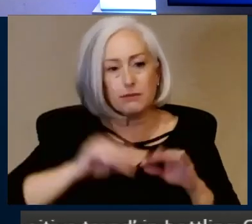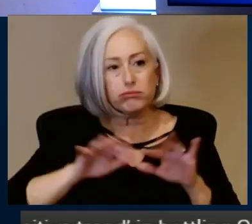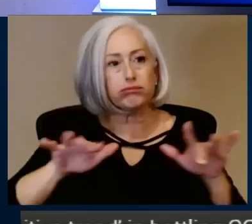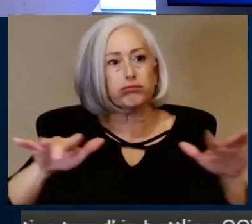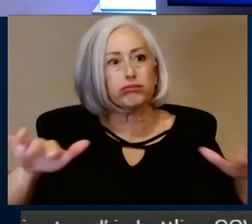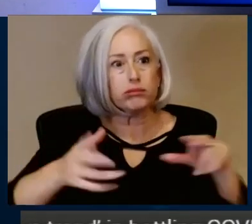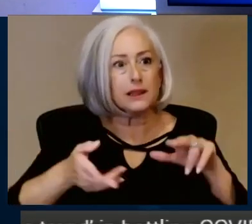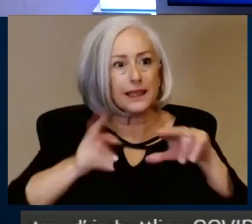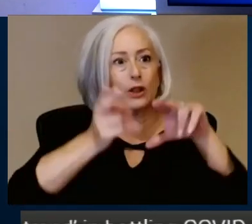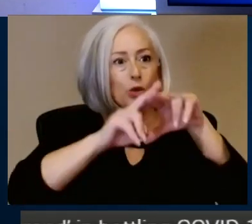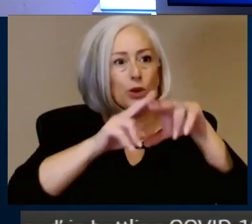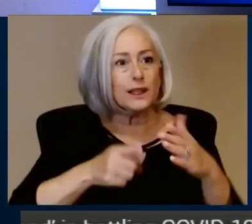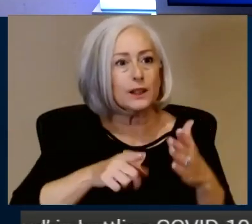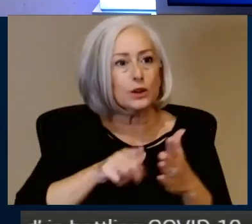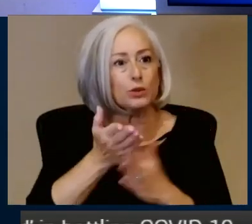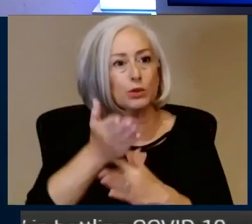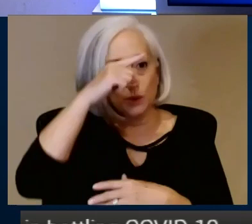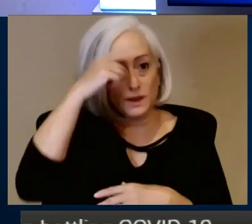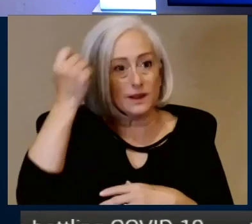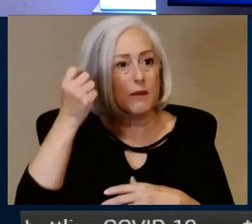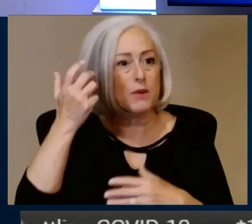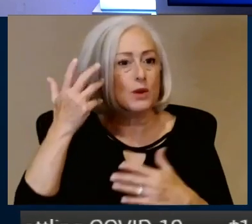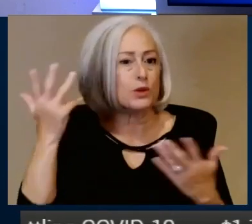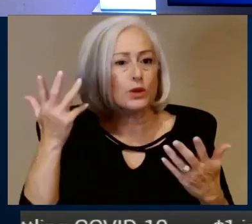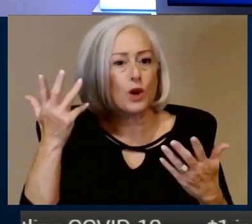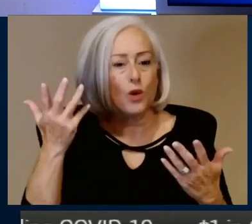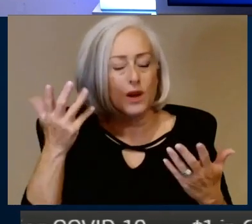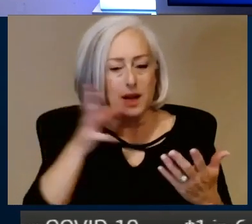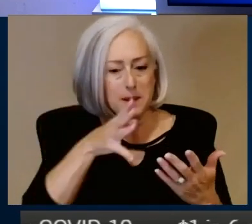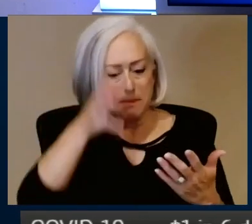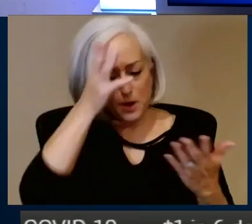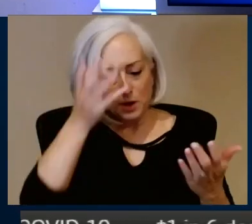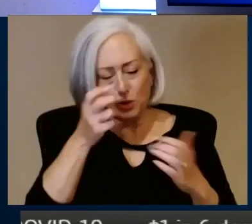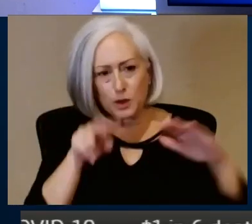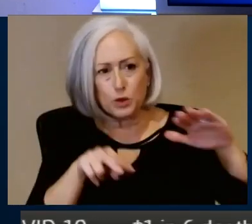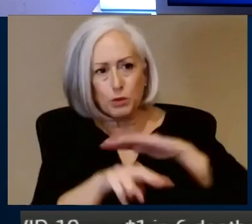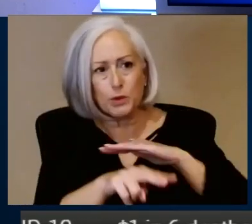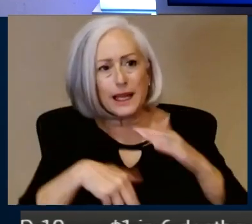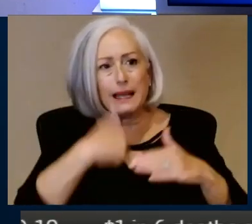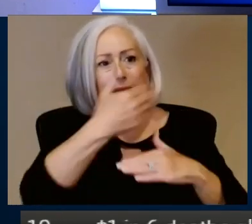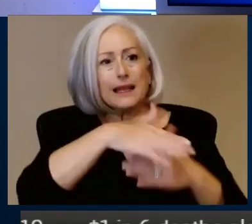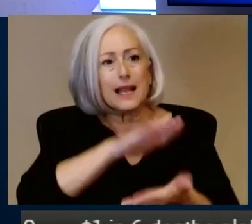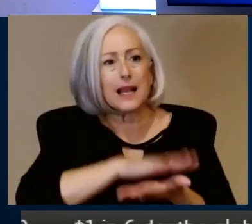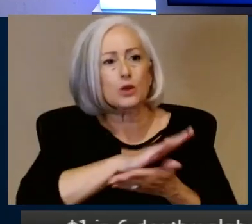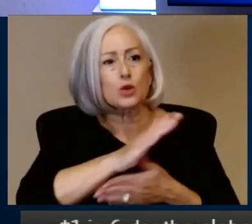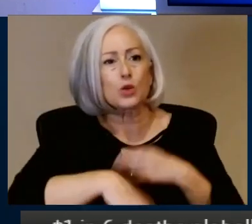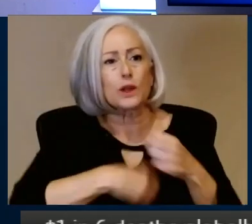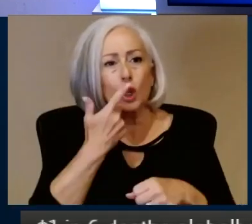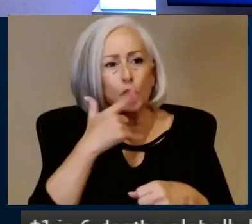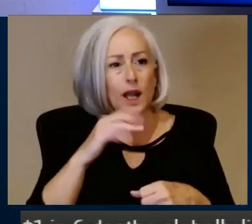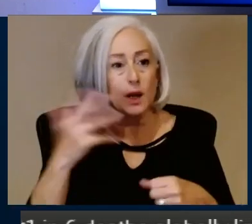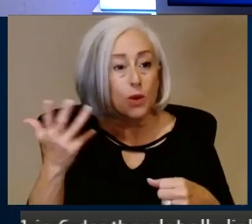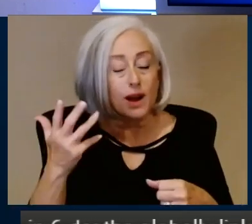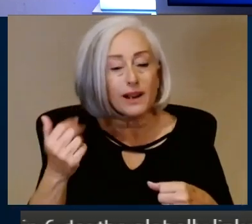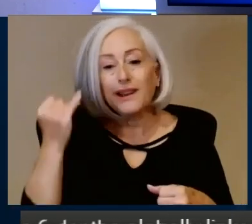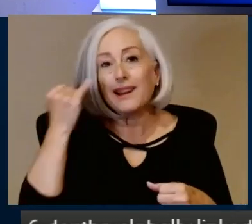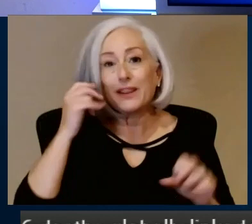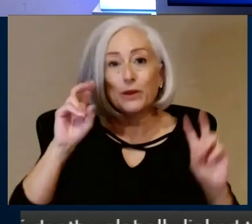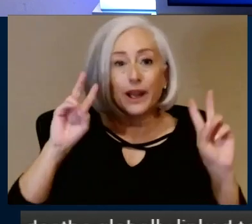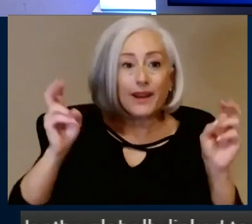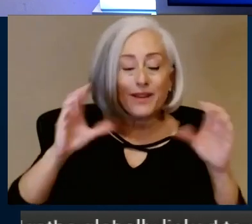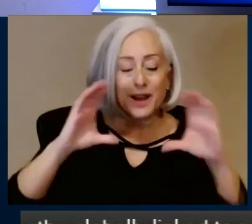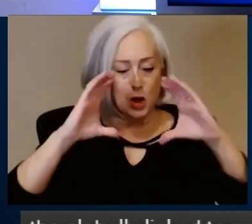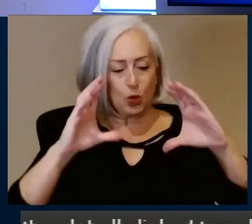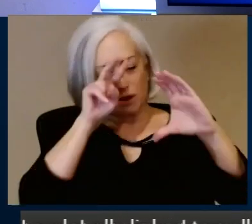to look like. It's been that way for the last couple of years. But is that something that we might, if we're doing crystal ball moments today, might want to think